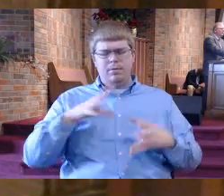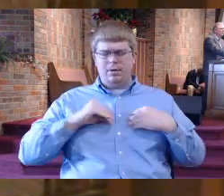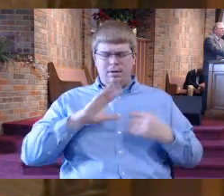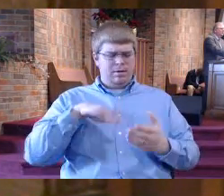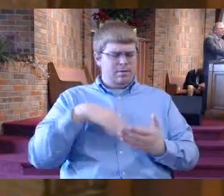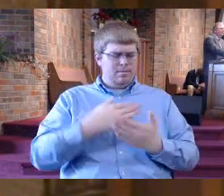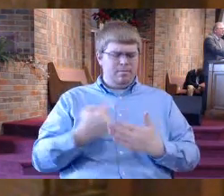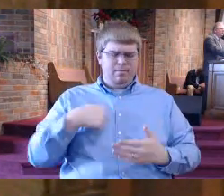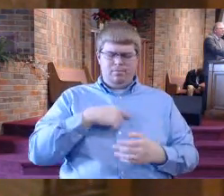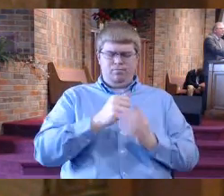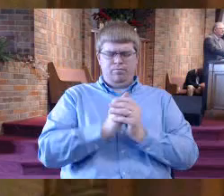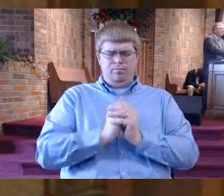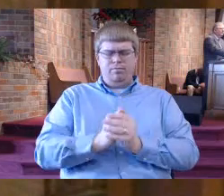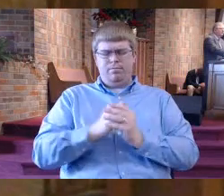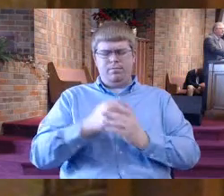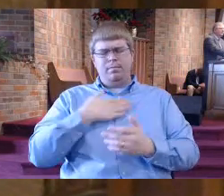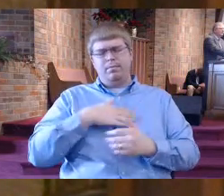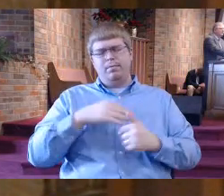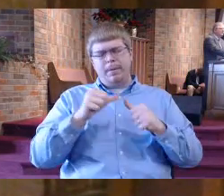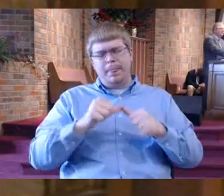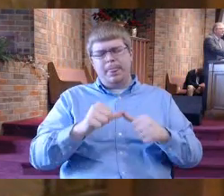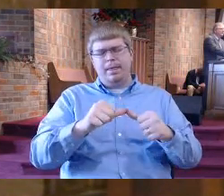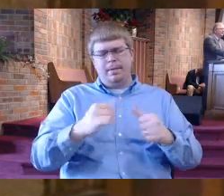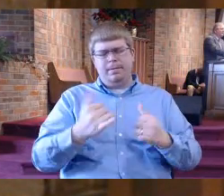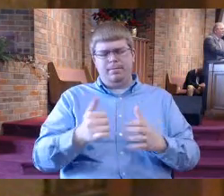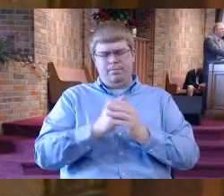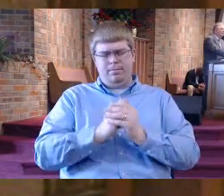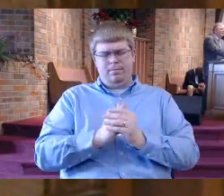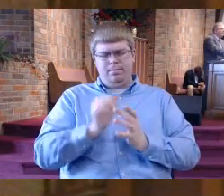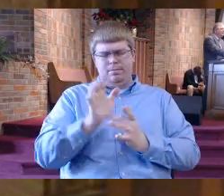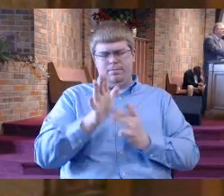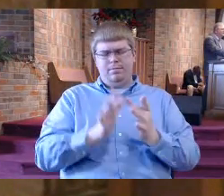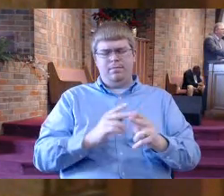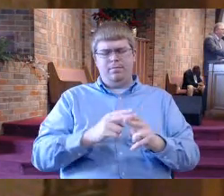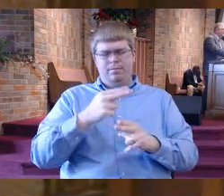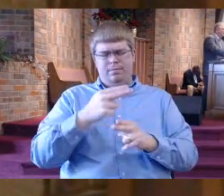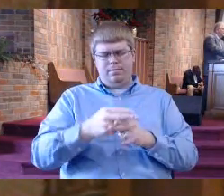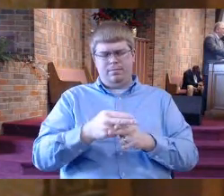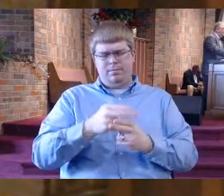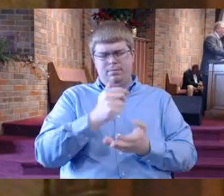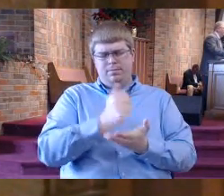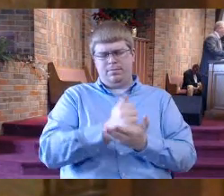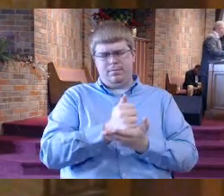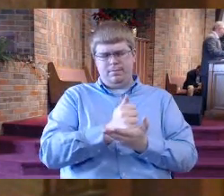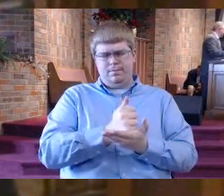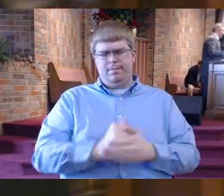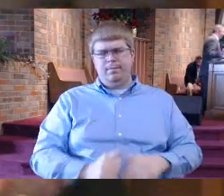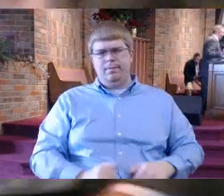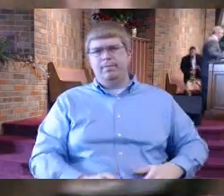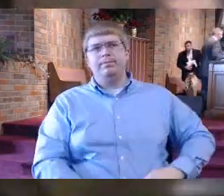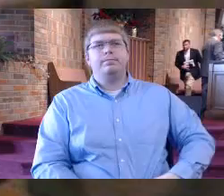you will continue with us in this worship service. These things we do pray in Christ's name. Amen.